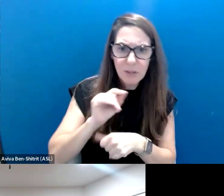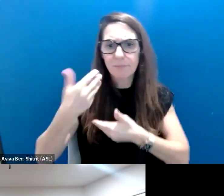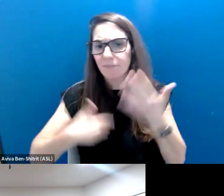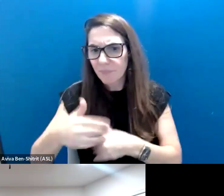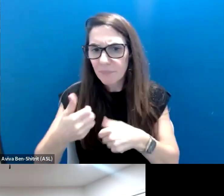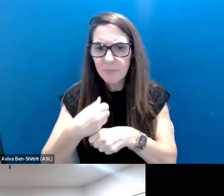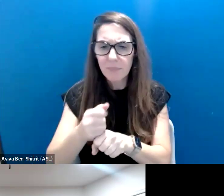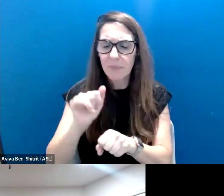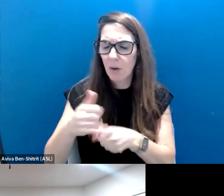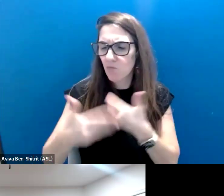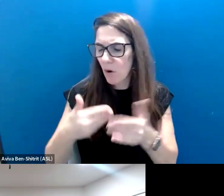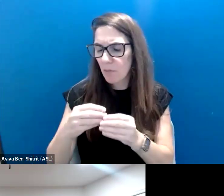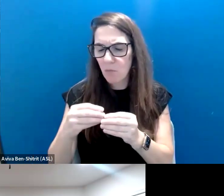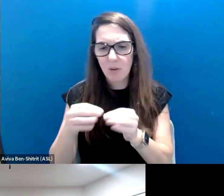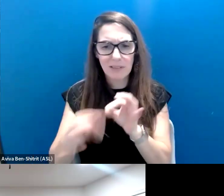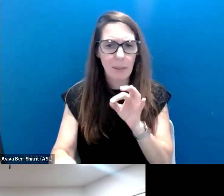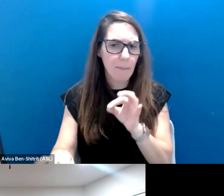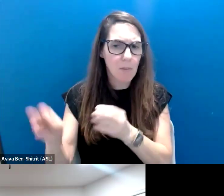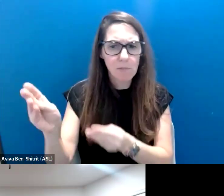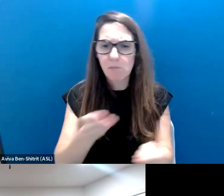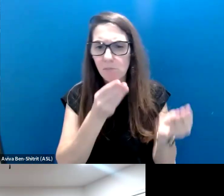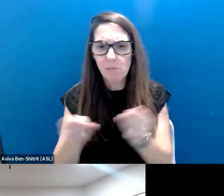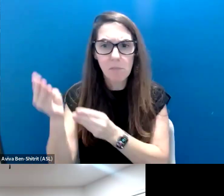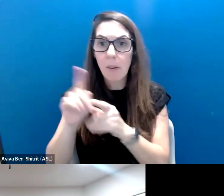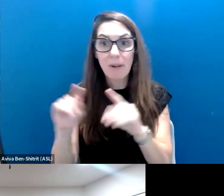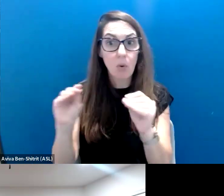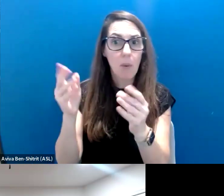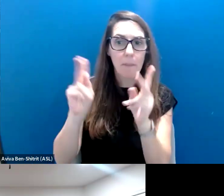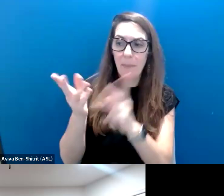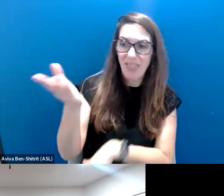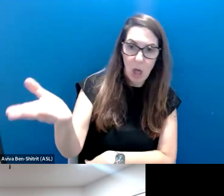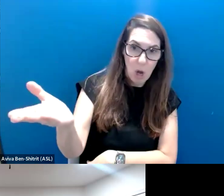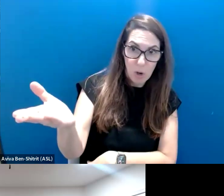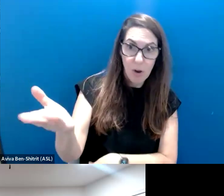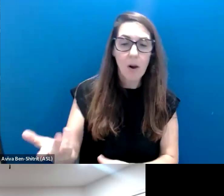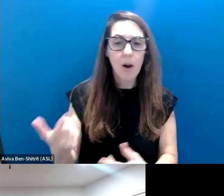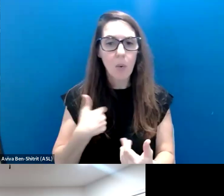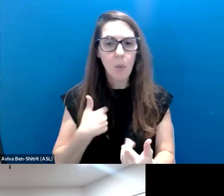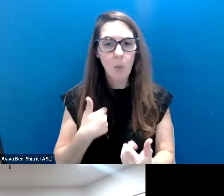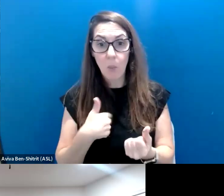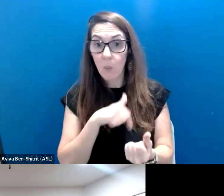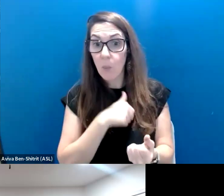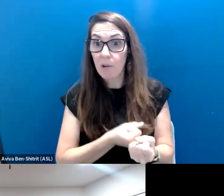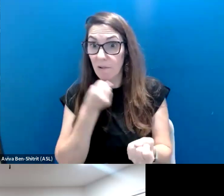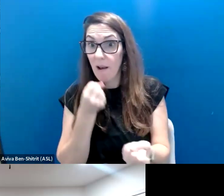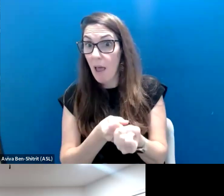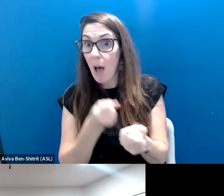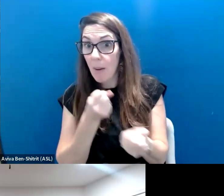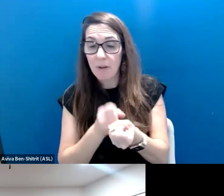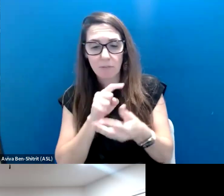there won't be people there to be able to do that with. So we'd basically like be lobbing things over